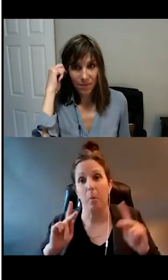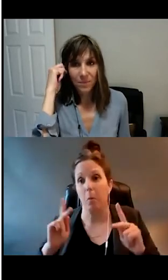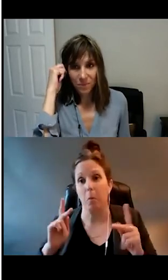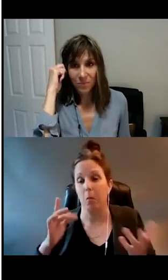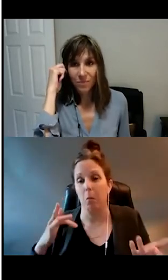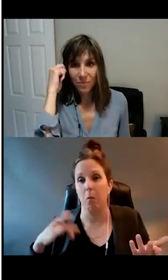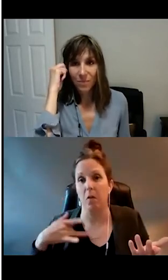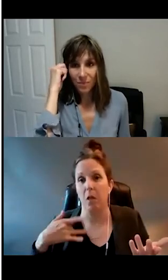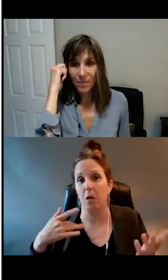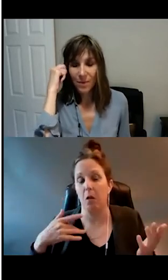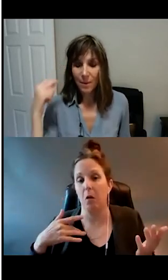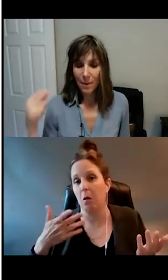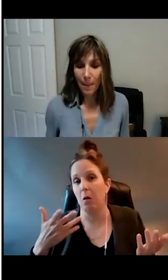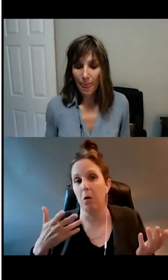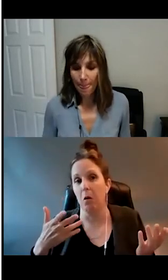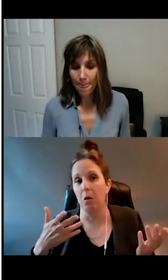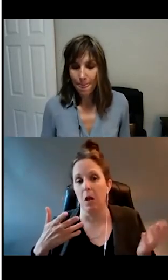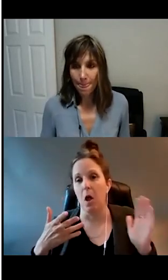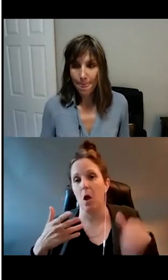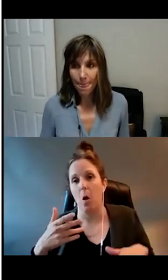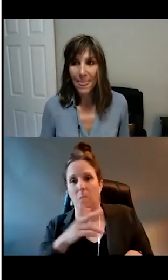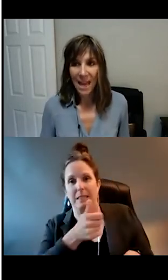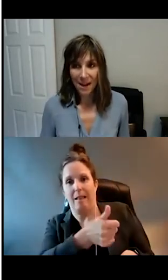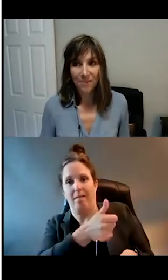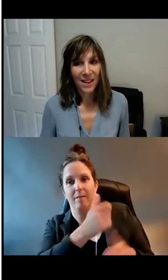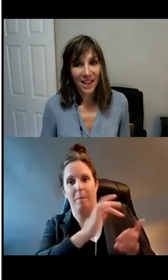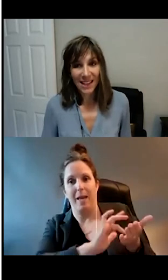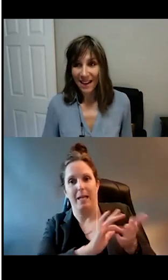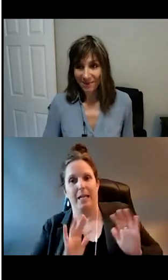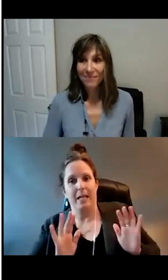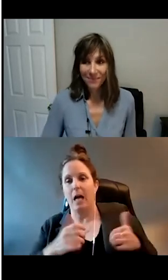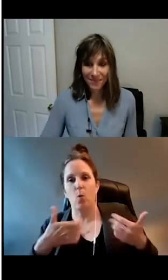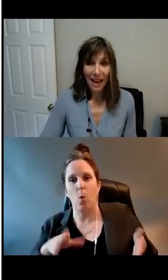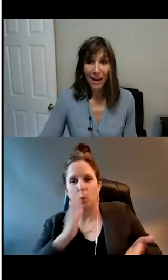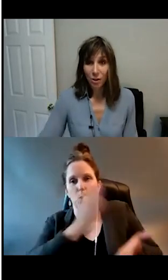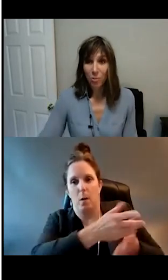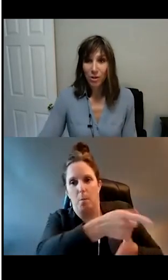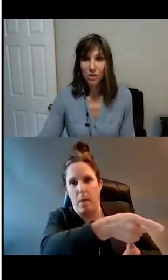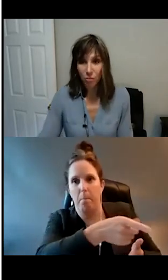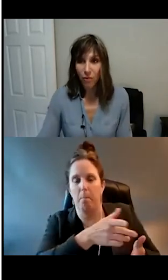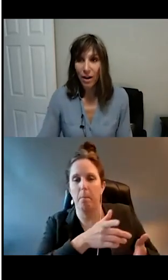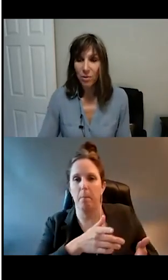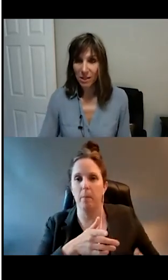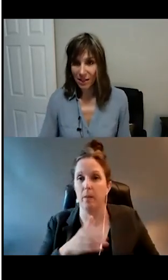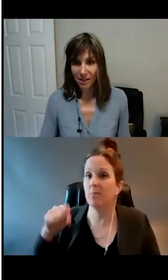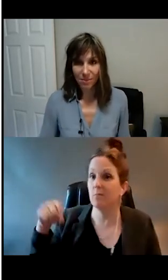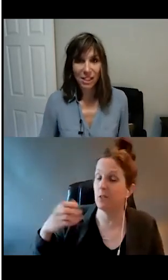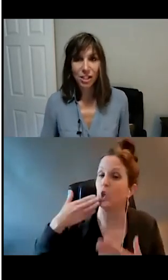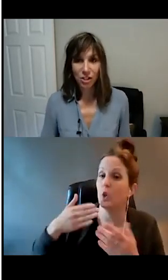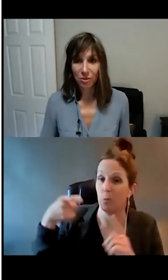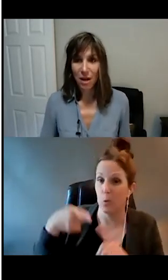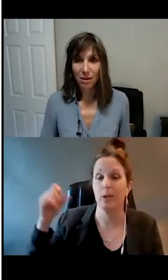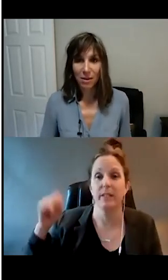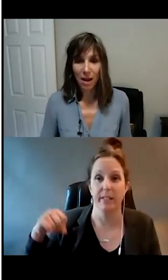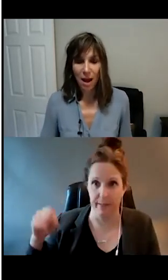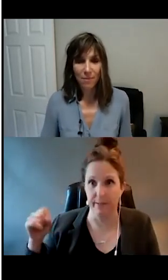shouldn't be trying to stop people from smoking. So just wanted to mention that. Yeah. Yeah, your point's very well taken.